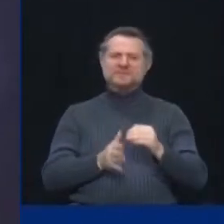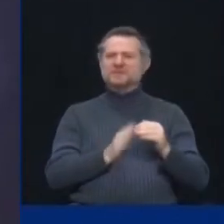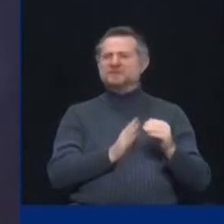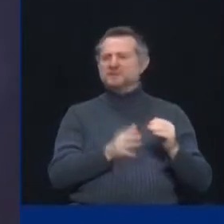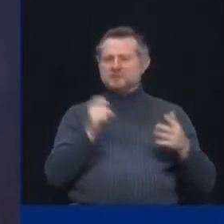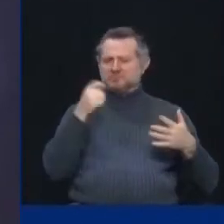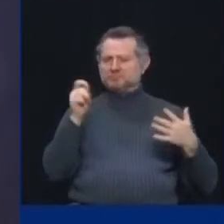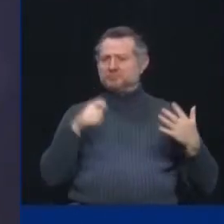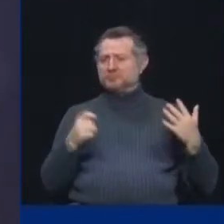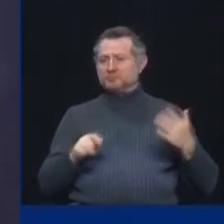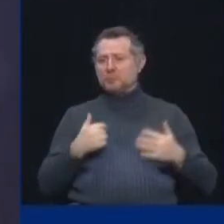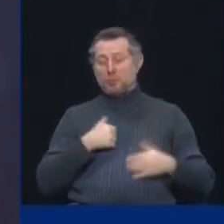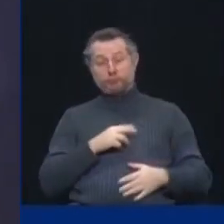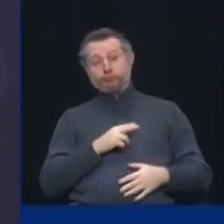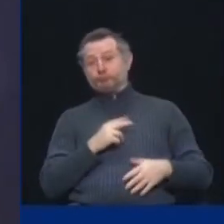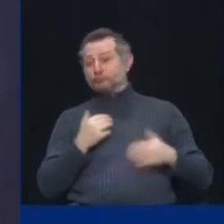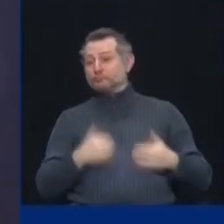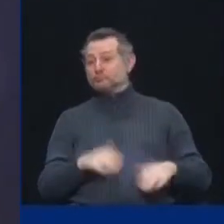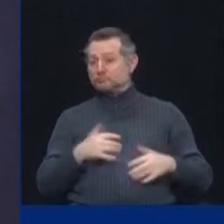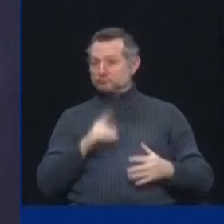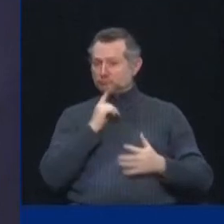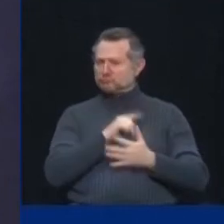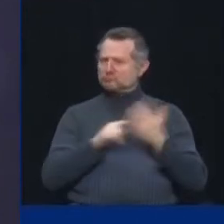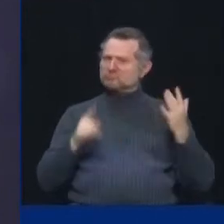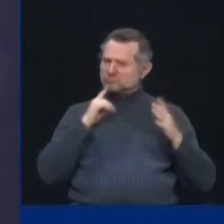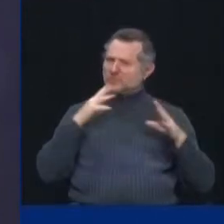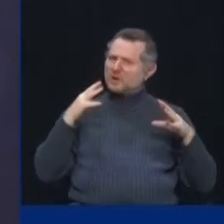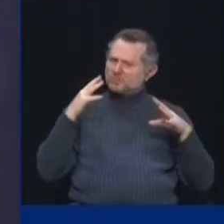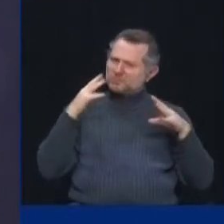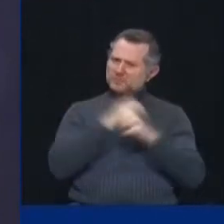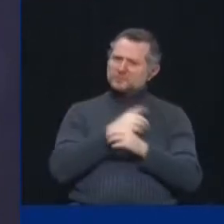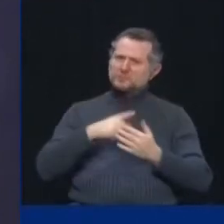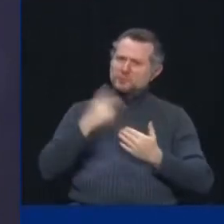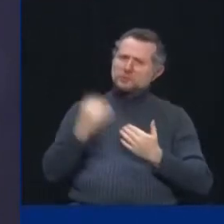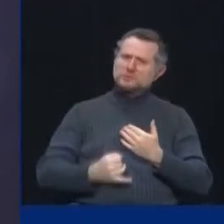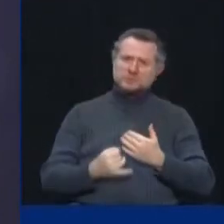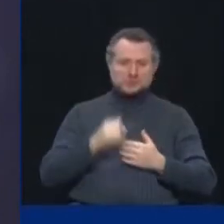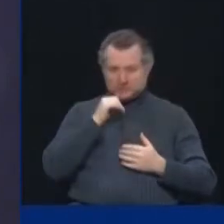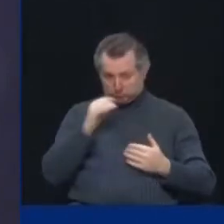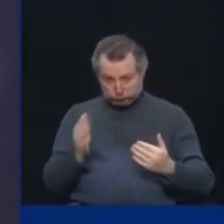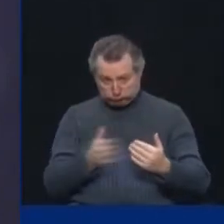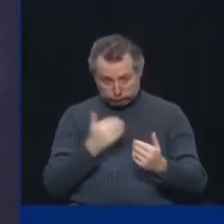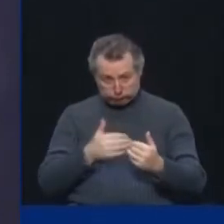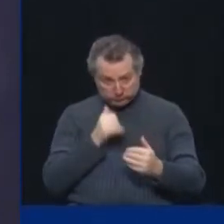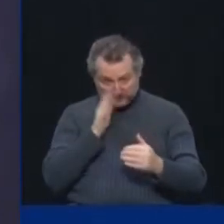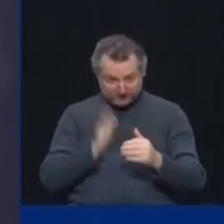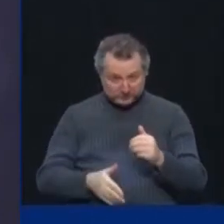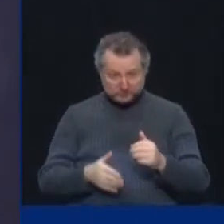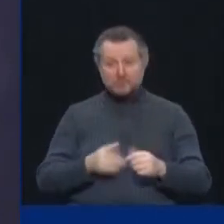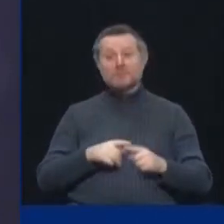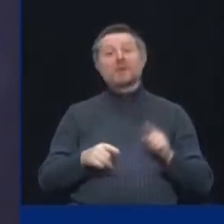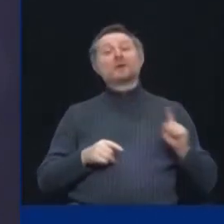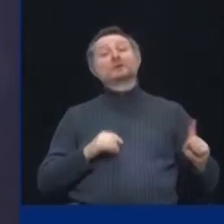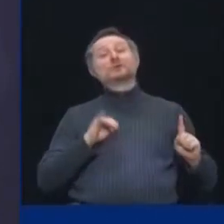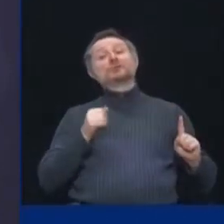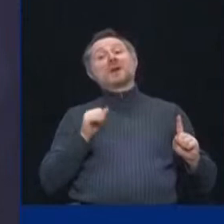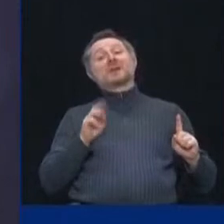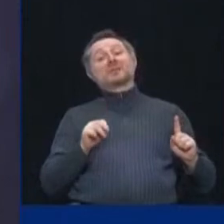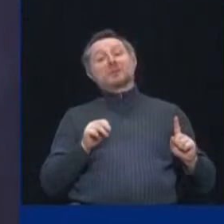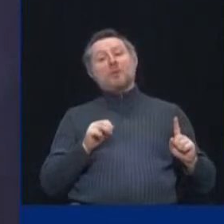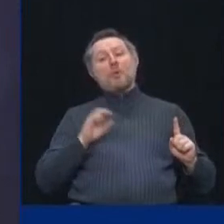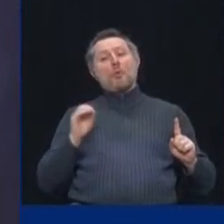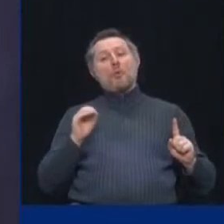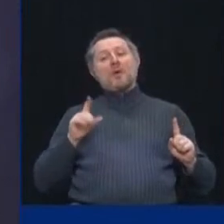are all complicated projects, and it's very hard to get big projects done. And Jano Lieber himself is